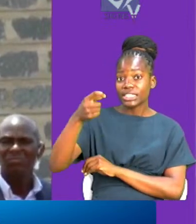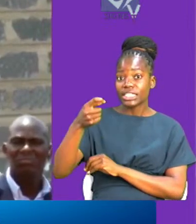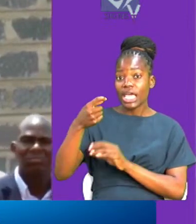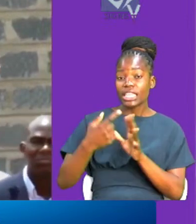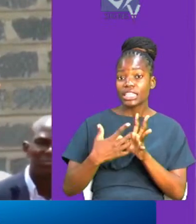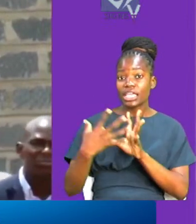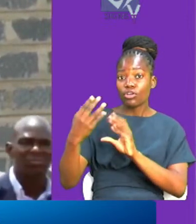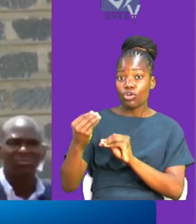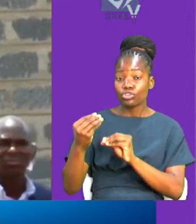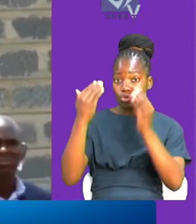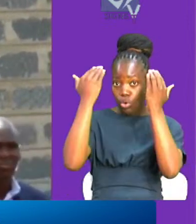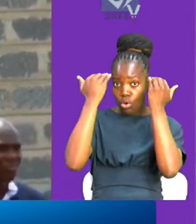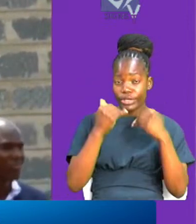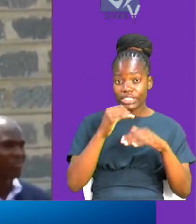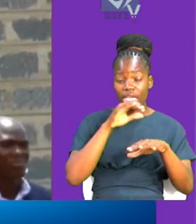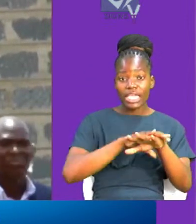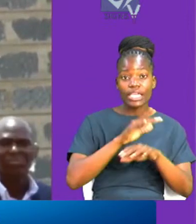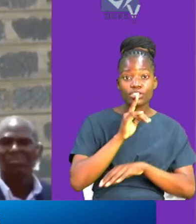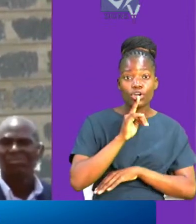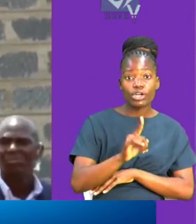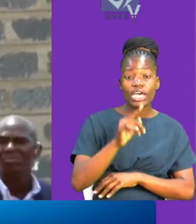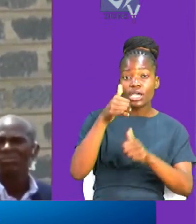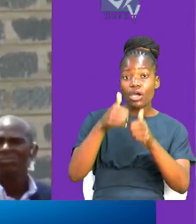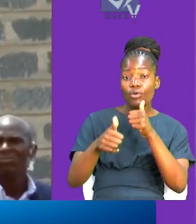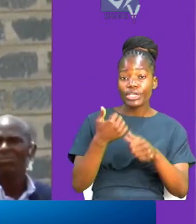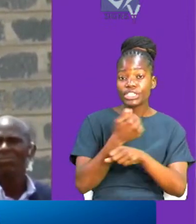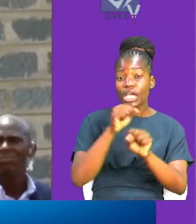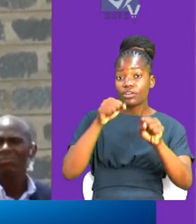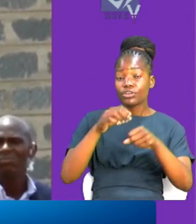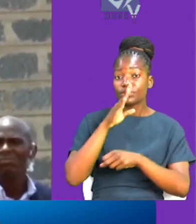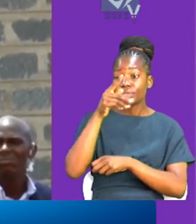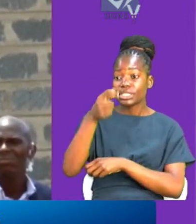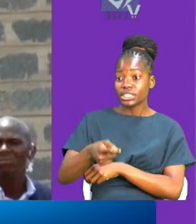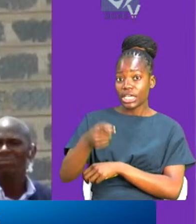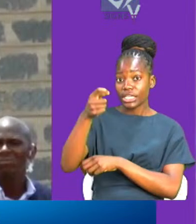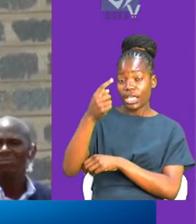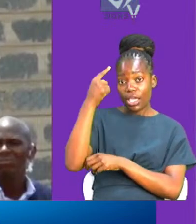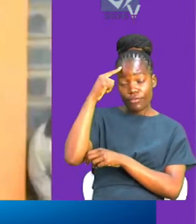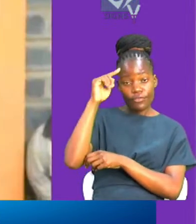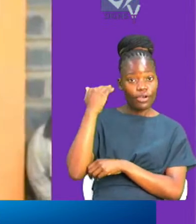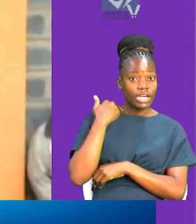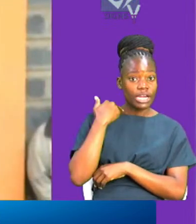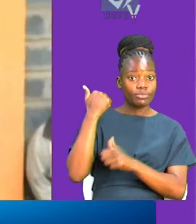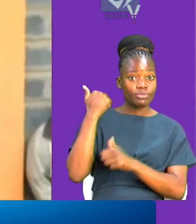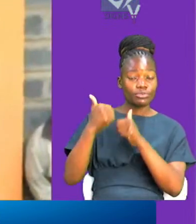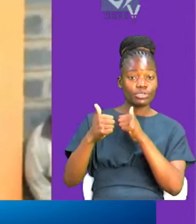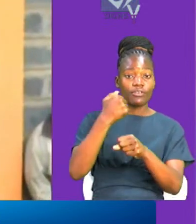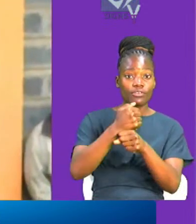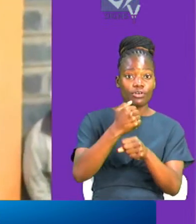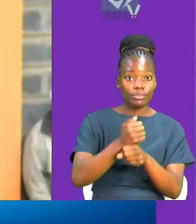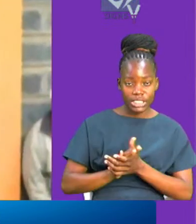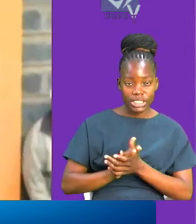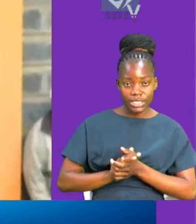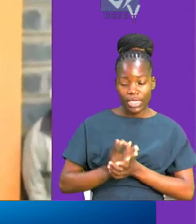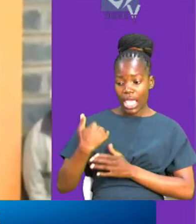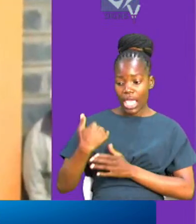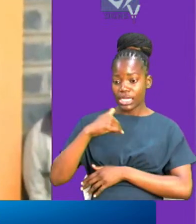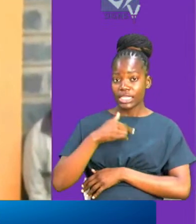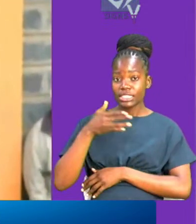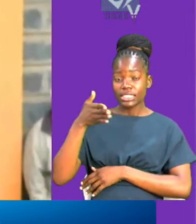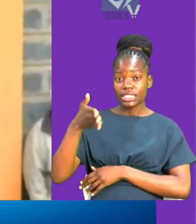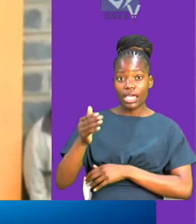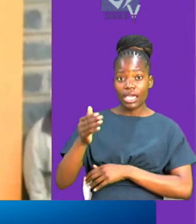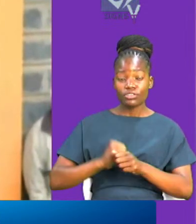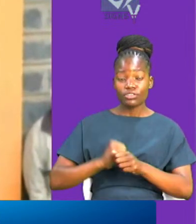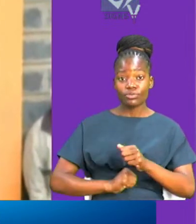court, obtain orders that they cannot be charged for crimes they have committed. Na sisi pale tumemshikilia huyu